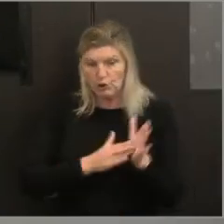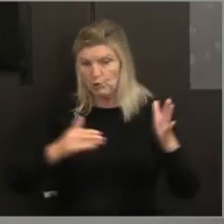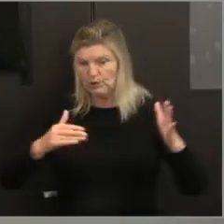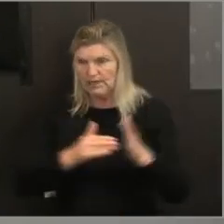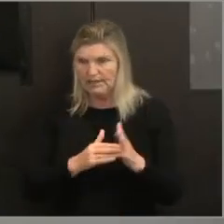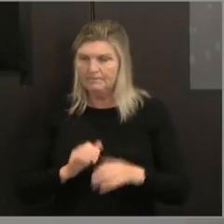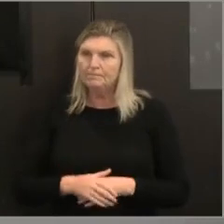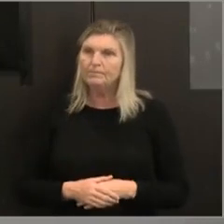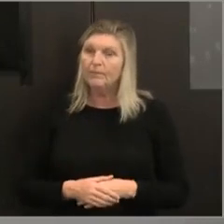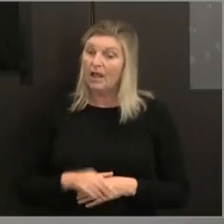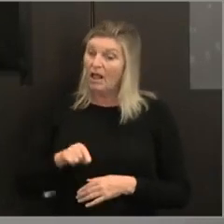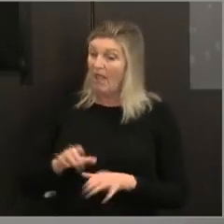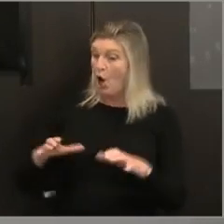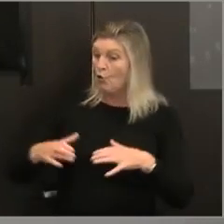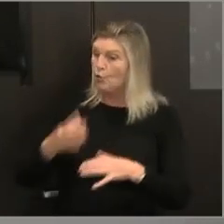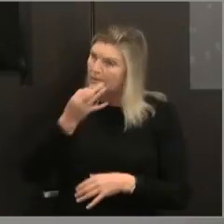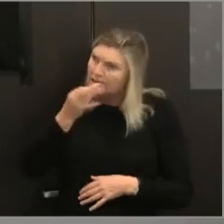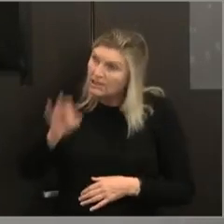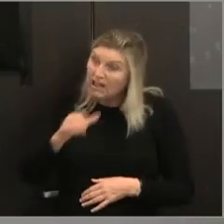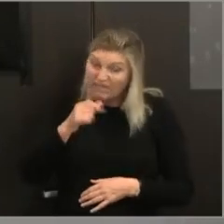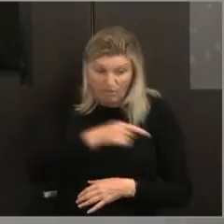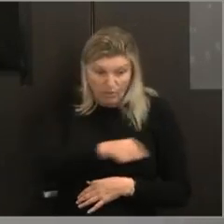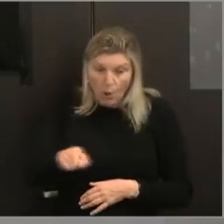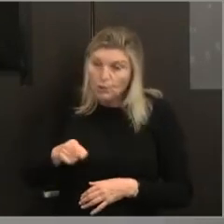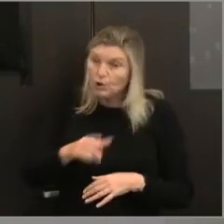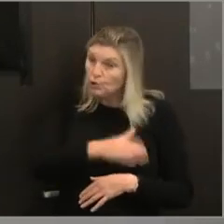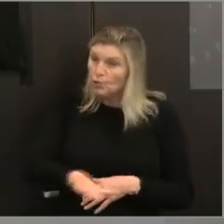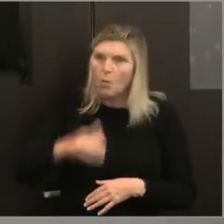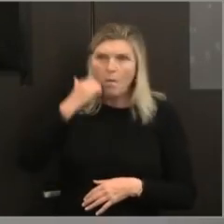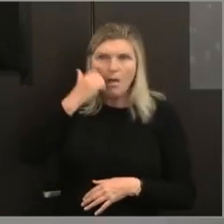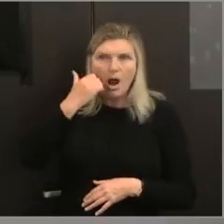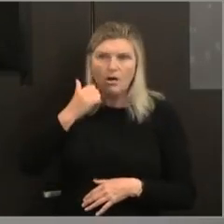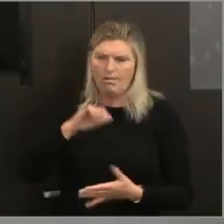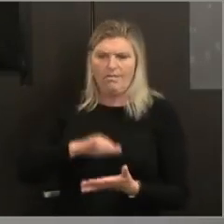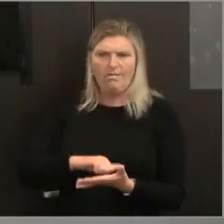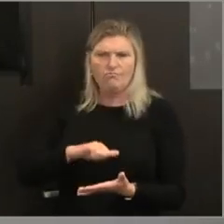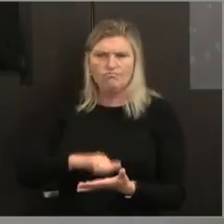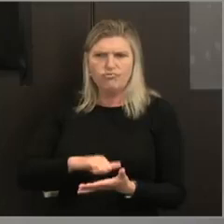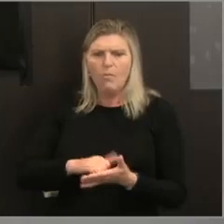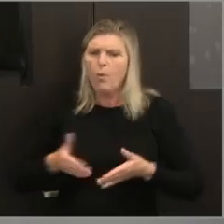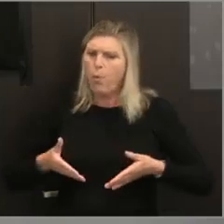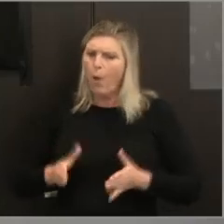suggested that if those children were Māori, then the proper tiriti and